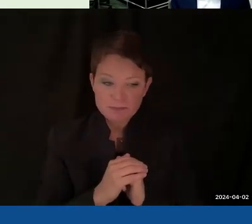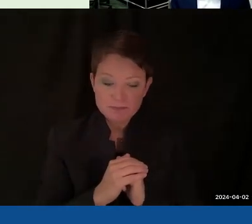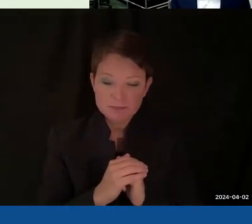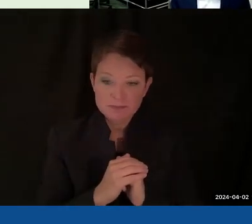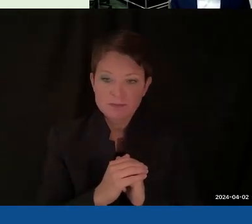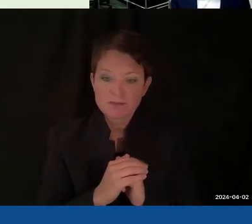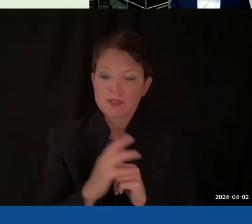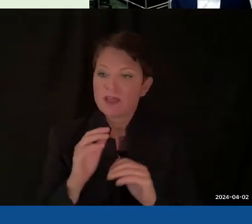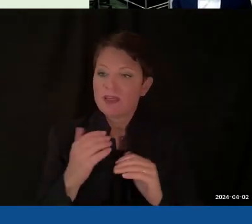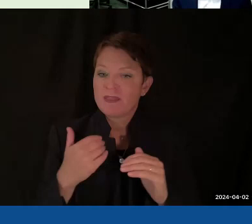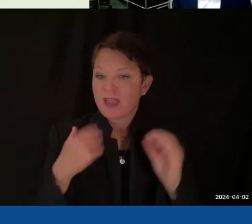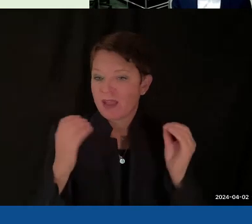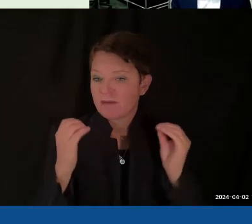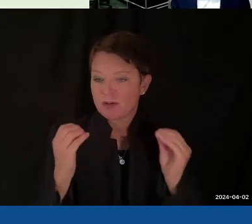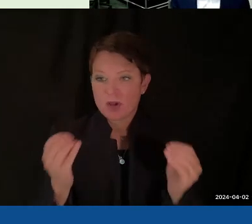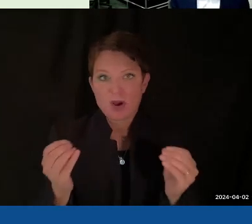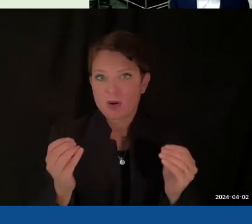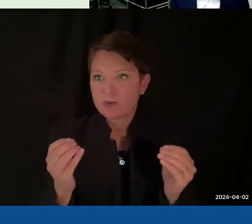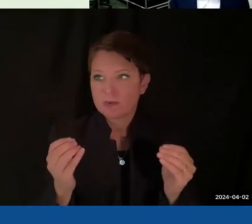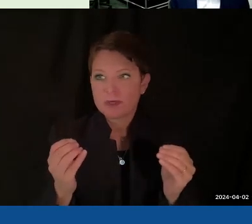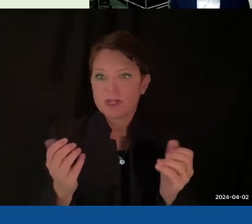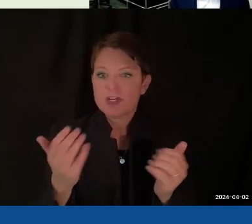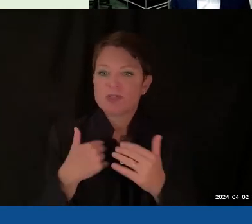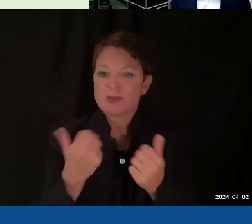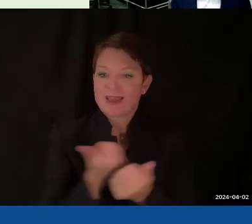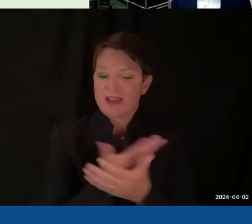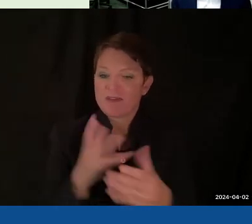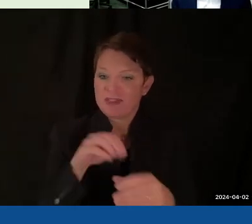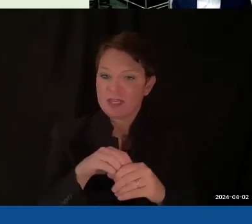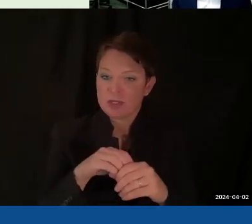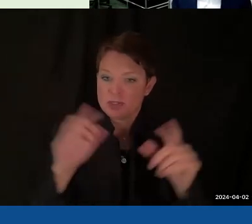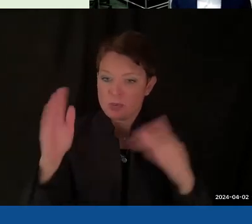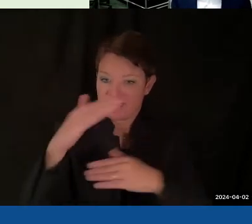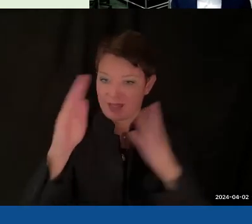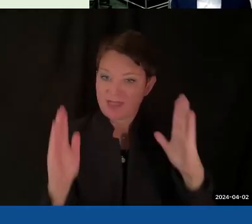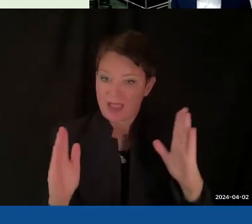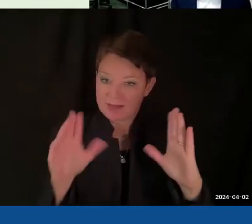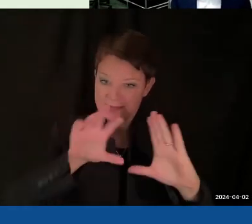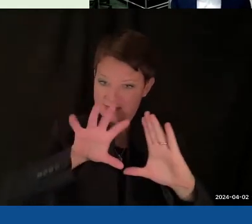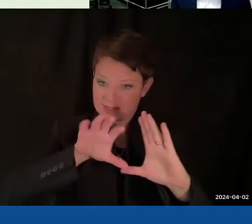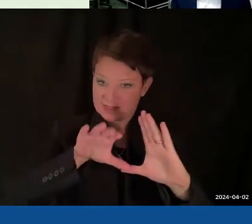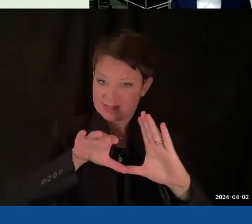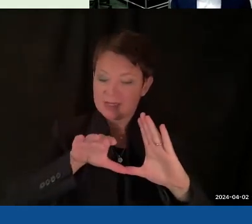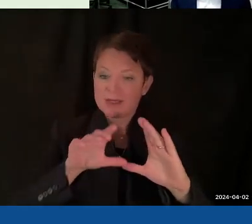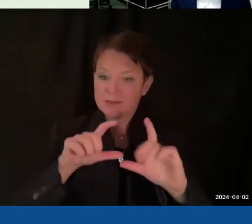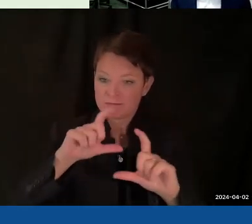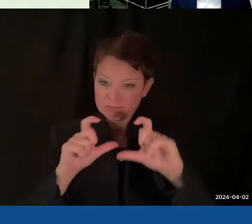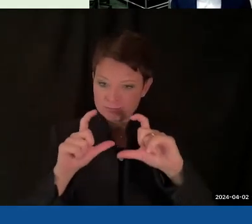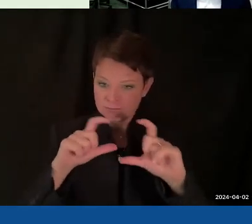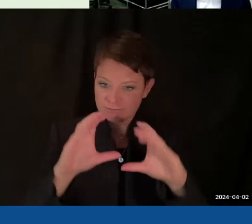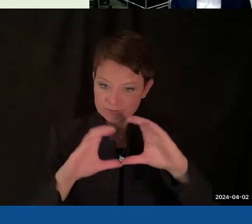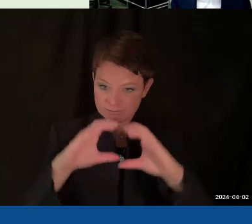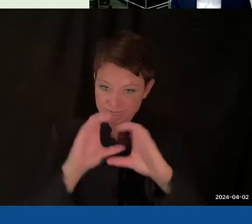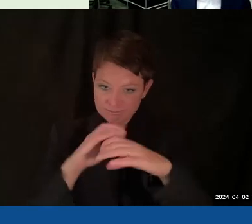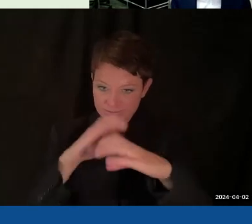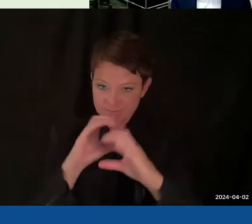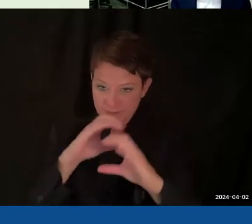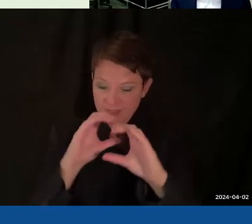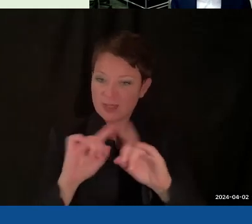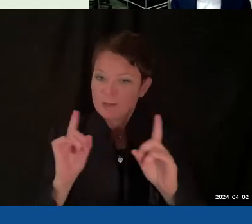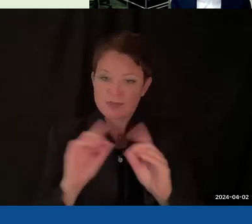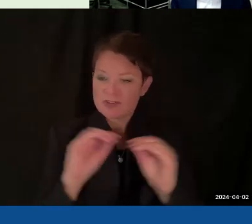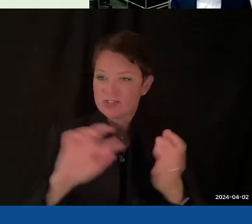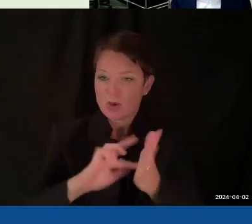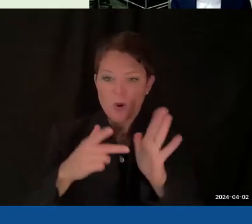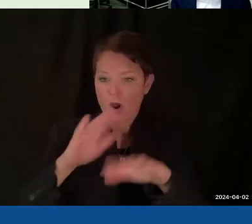is, there's no, to get everything into the lens, that is what's being done, but there's no,